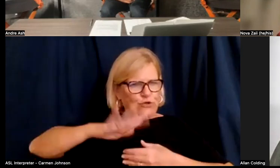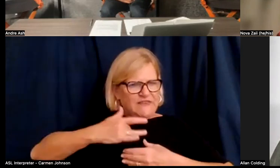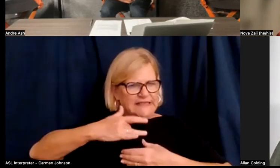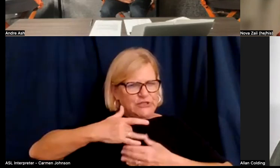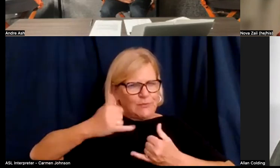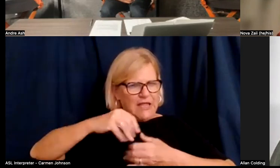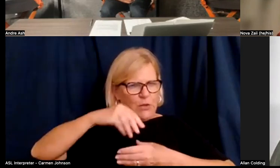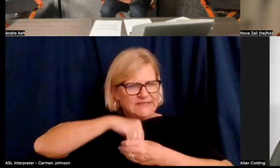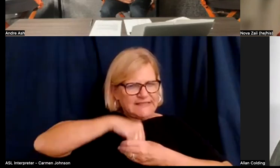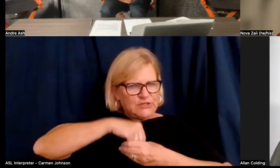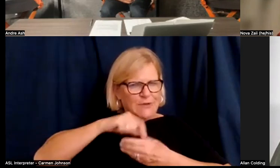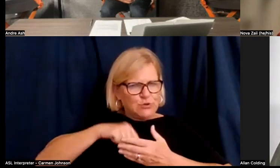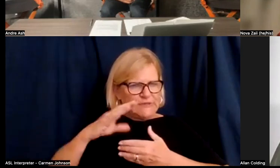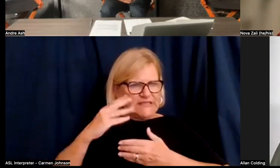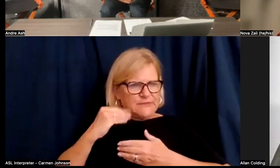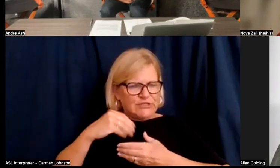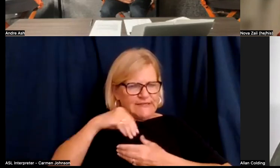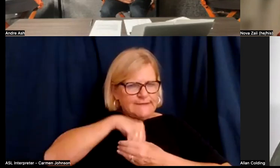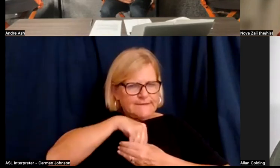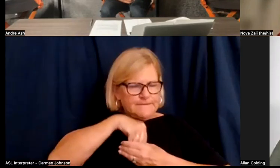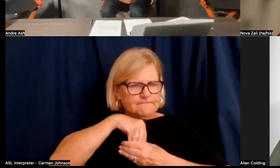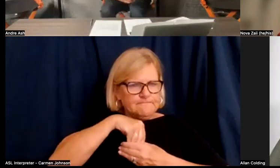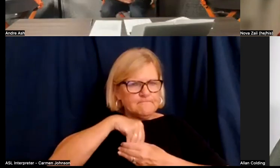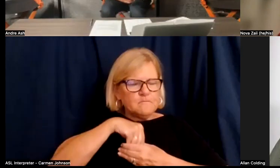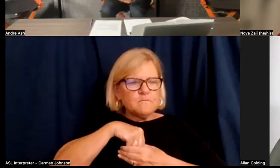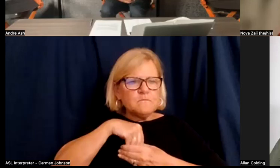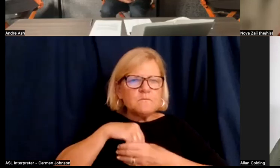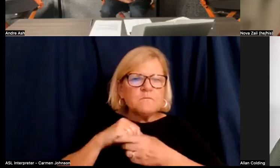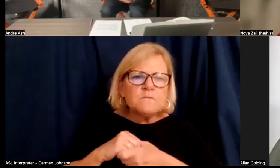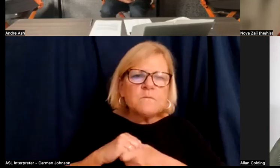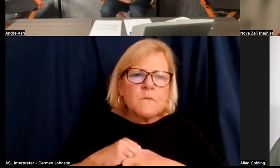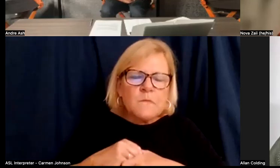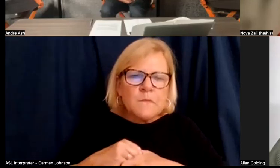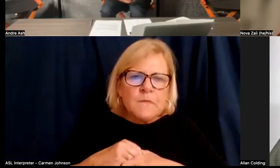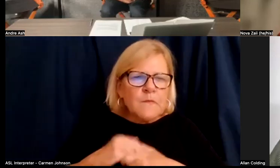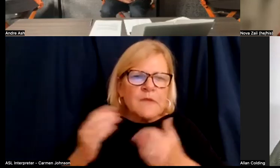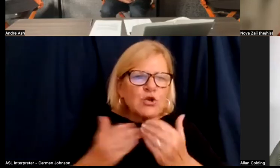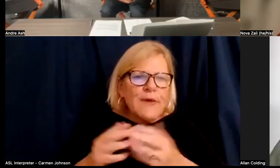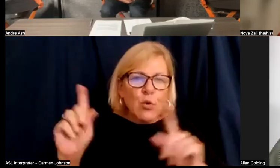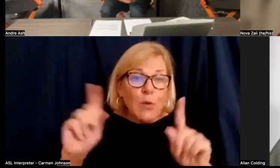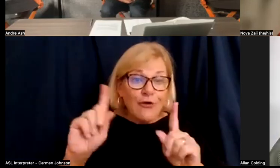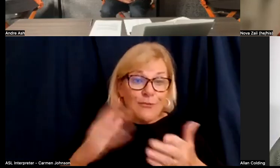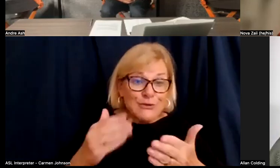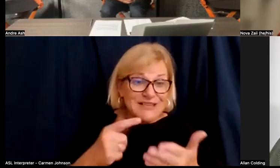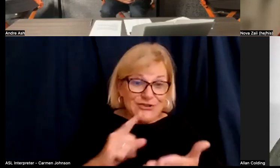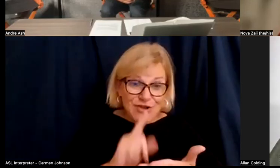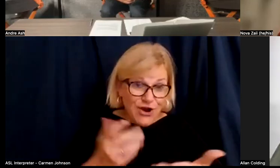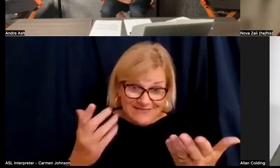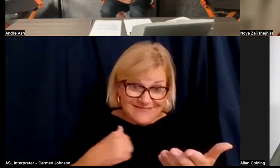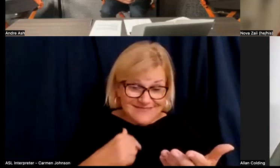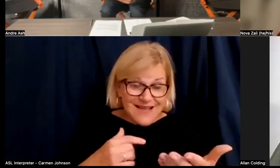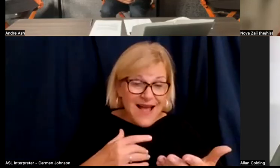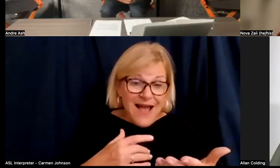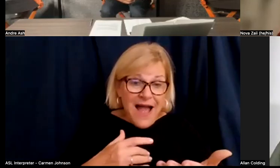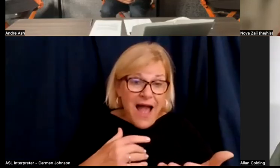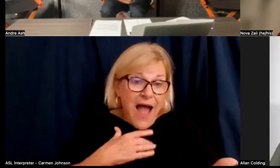playing what you've experienced, and no matter where these musicians may exist,